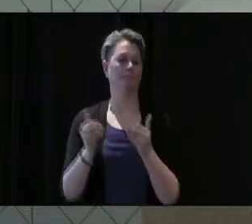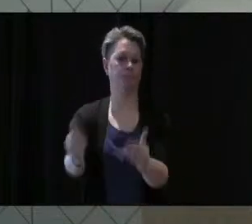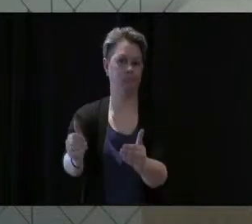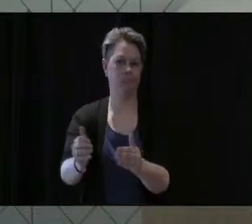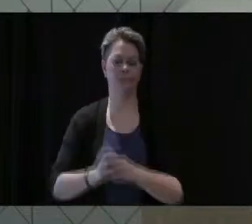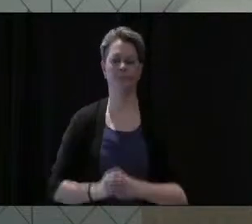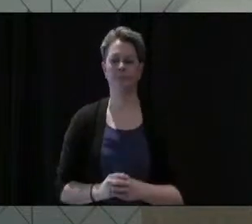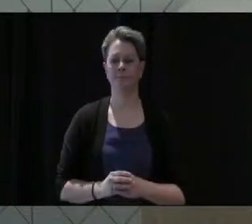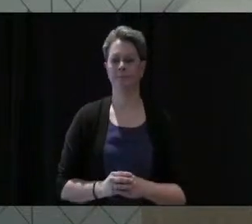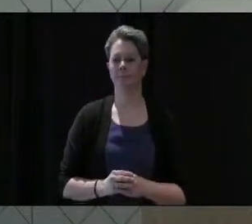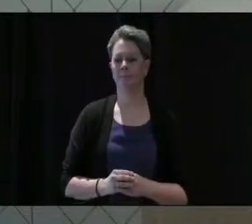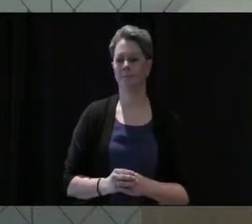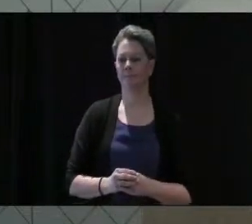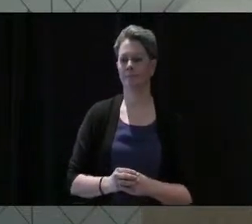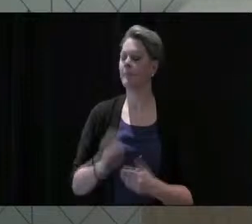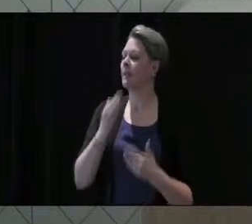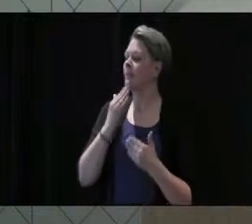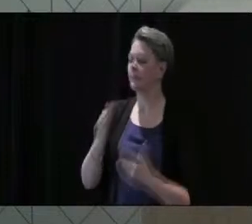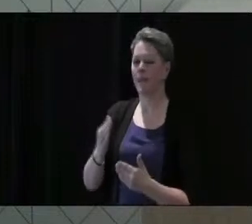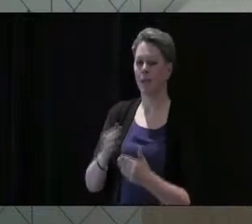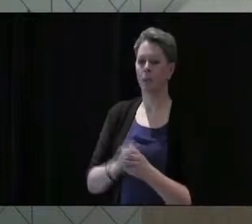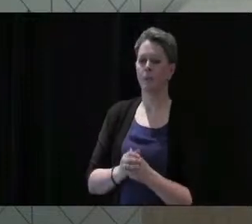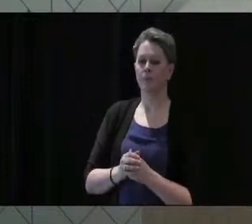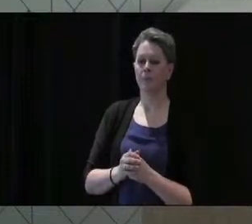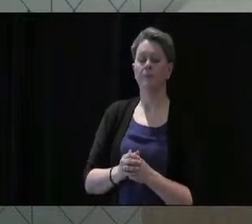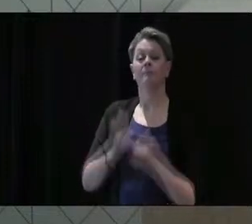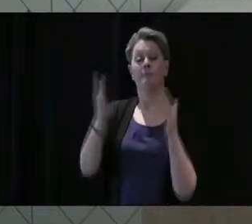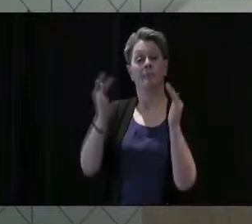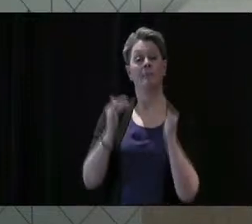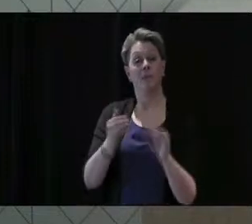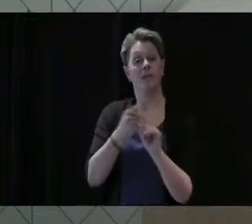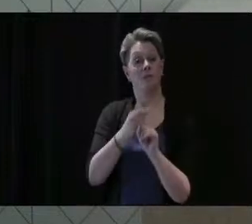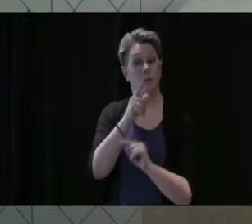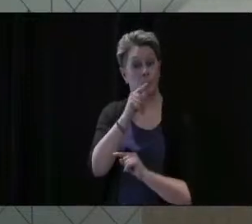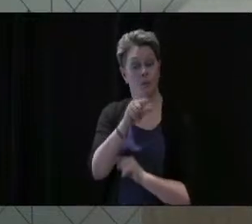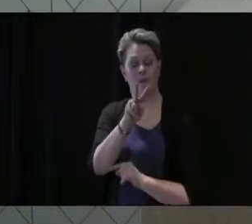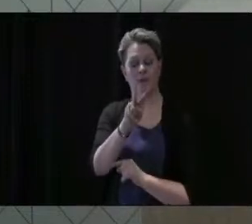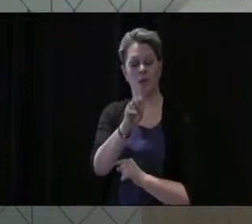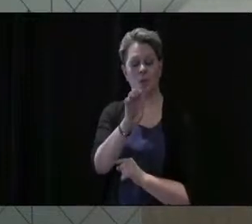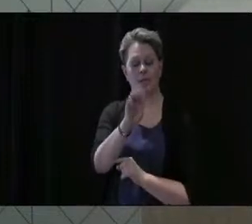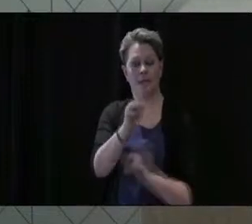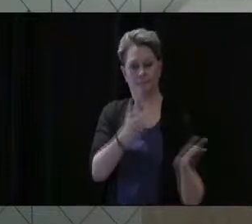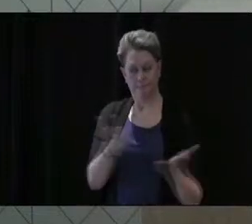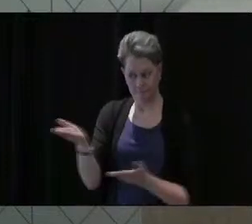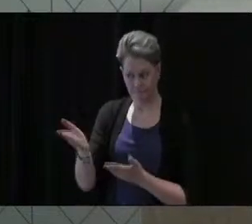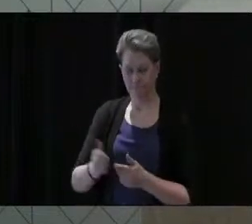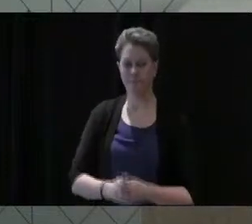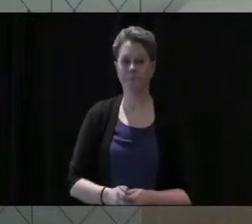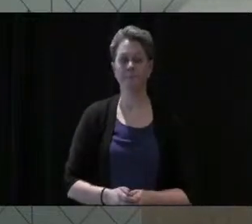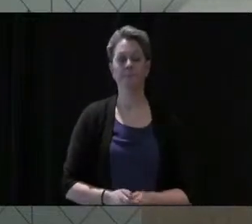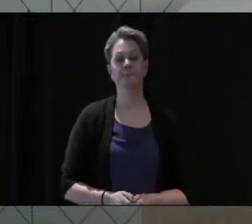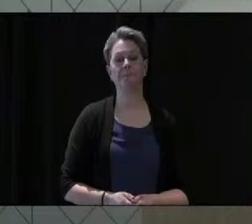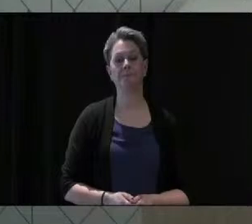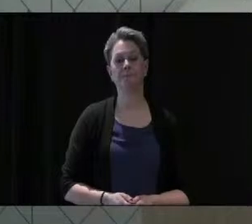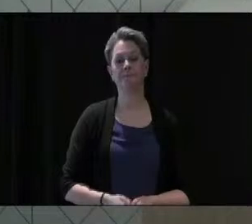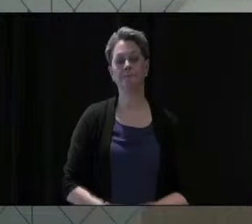Thank you, Dame Greene. Our next question comes from Brian Callahan with VOCM.